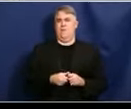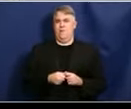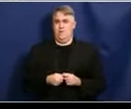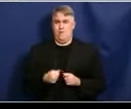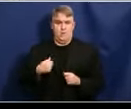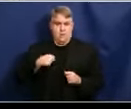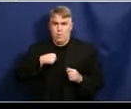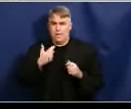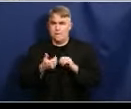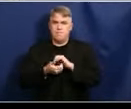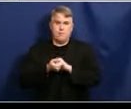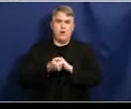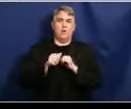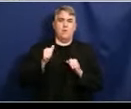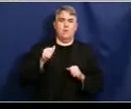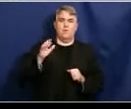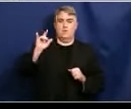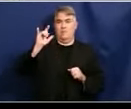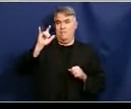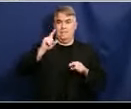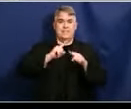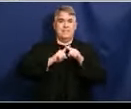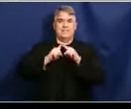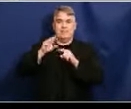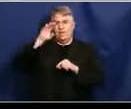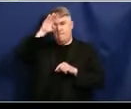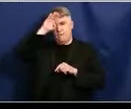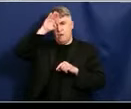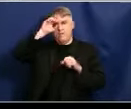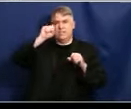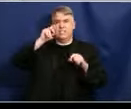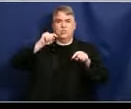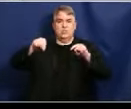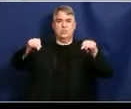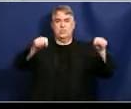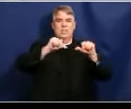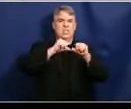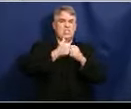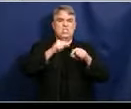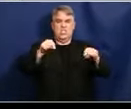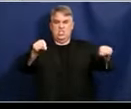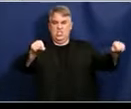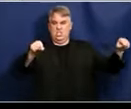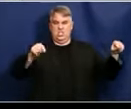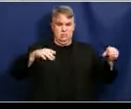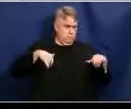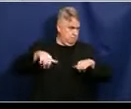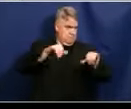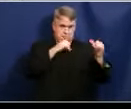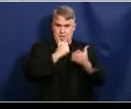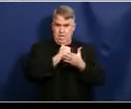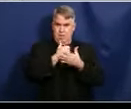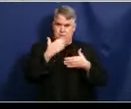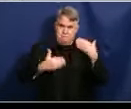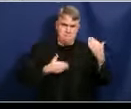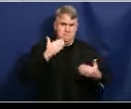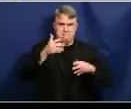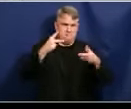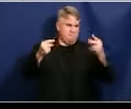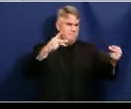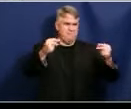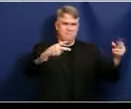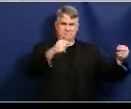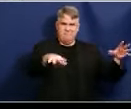25 other fire and EMS agencies, all with a single unified mission of serving our communities and really a focus on the most